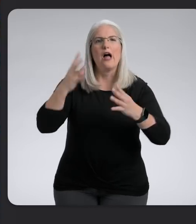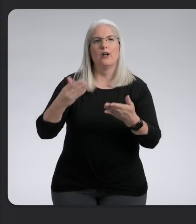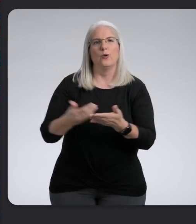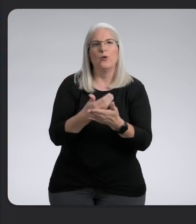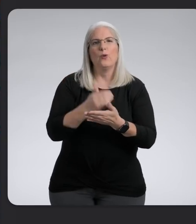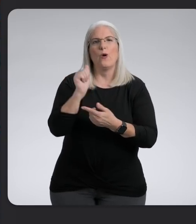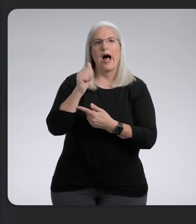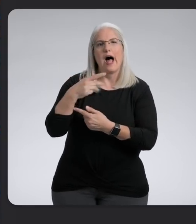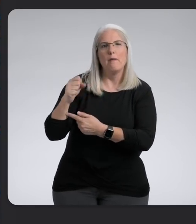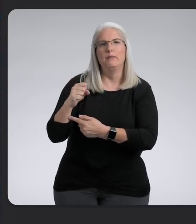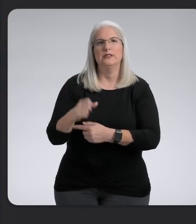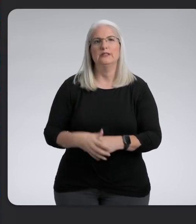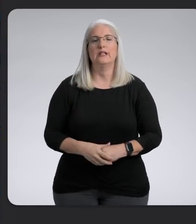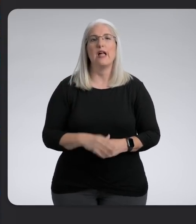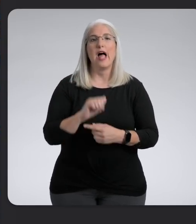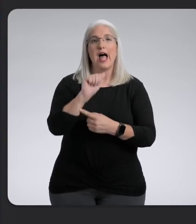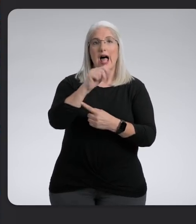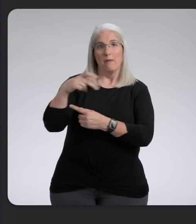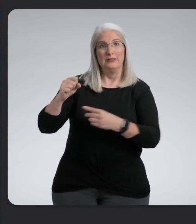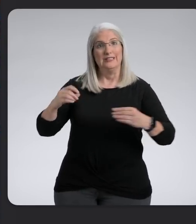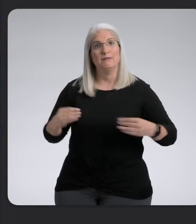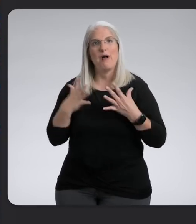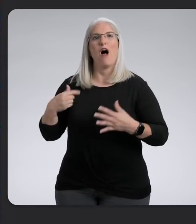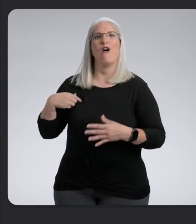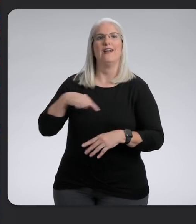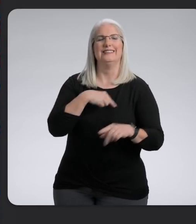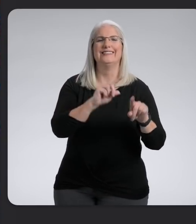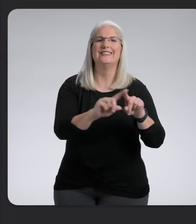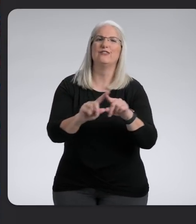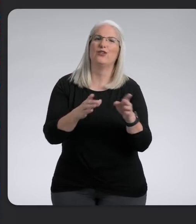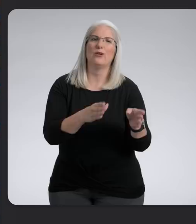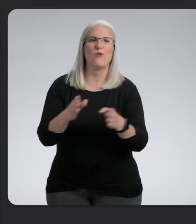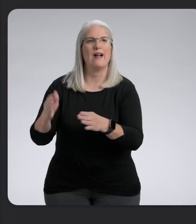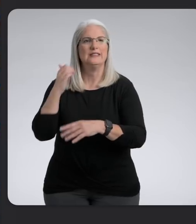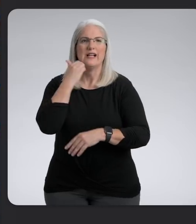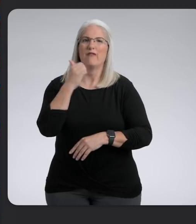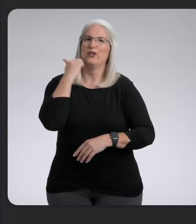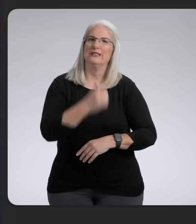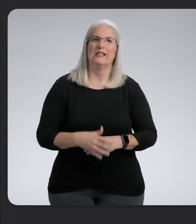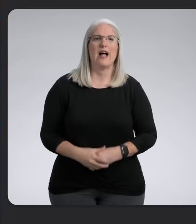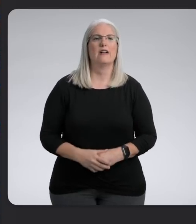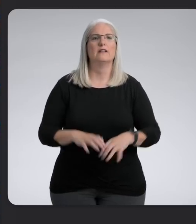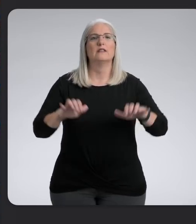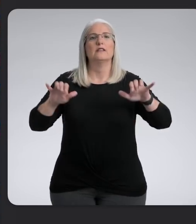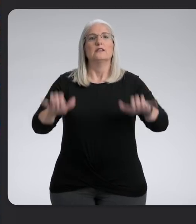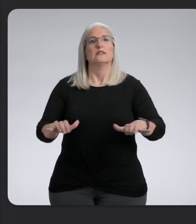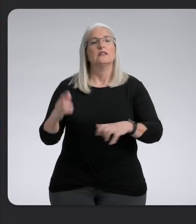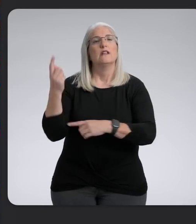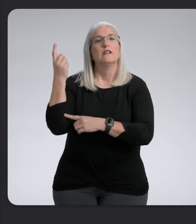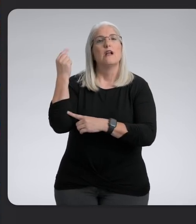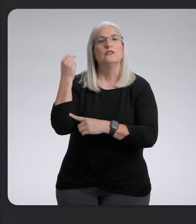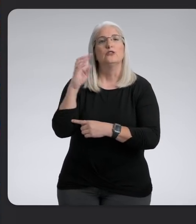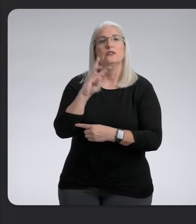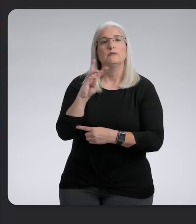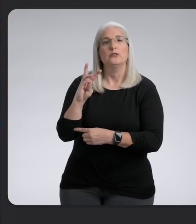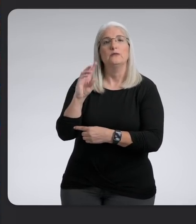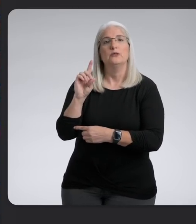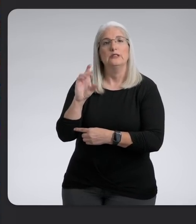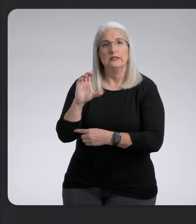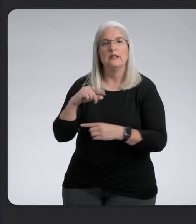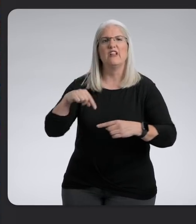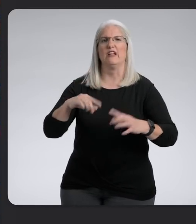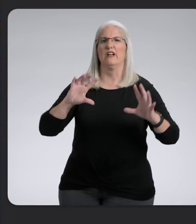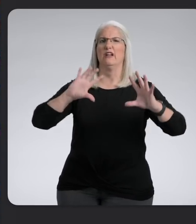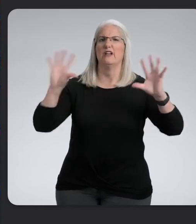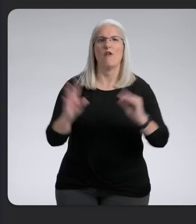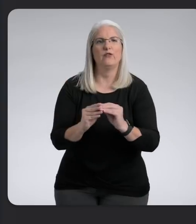inspire us in new ways every day. And just like last year's WWDC, this entire conference will be made available